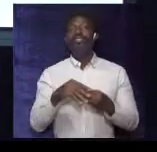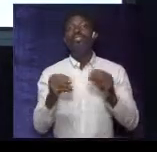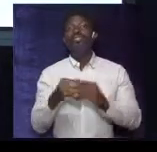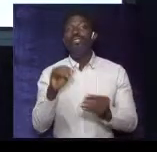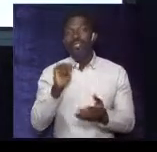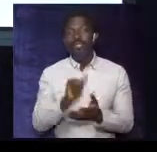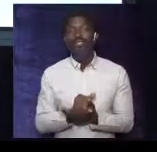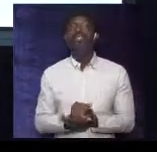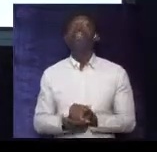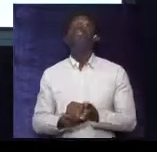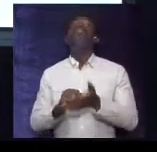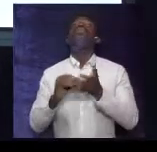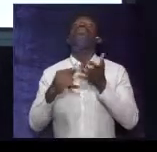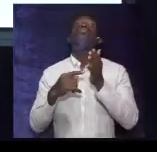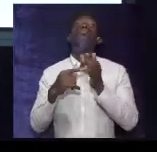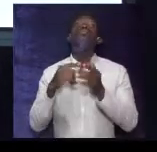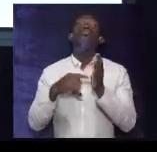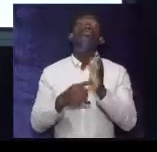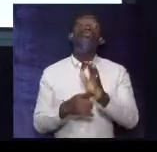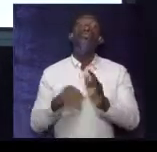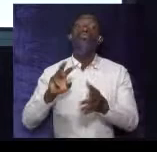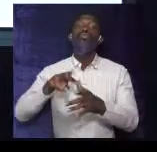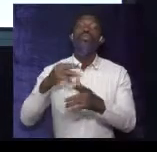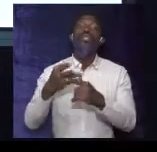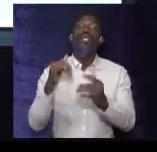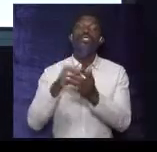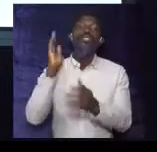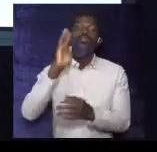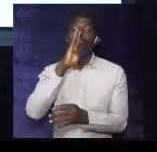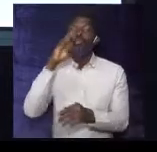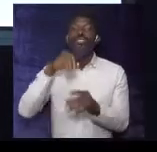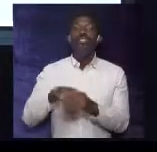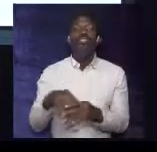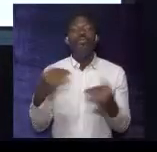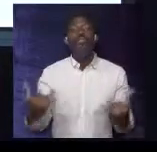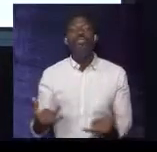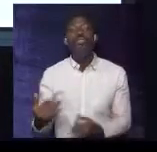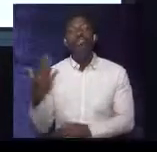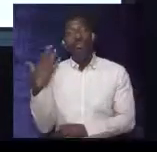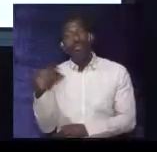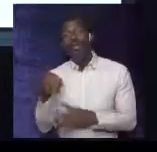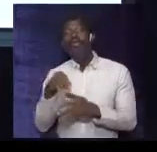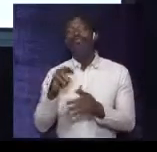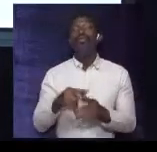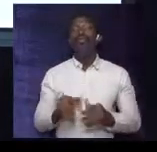is the sentence that determines whether the verb in phrasal form will